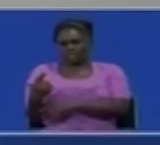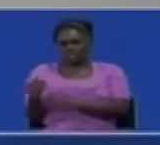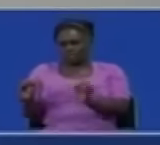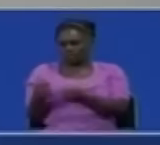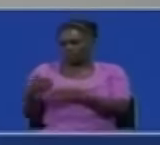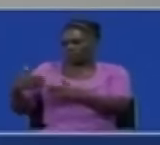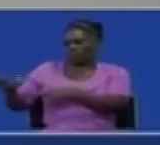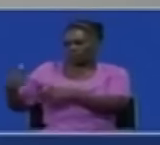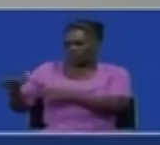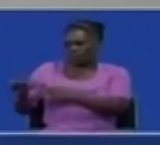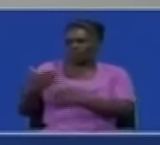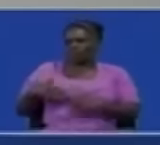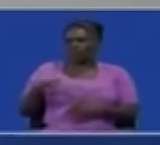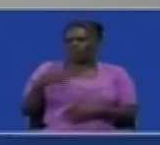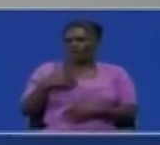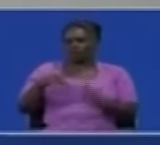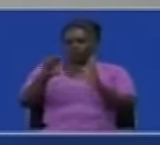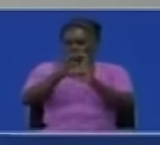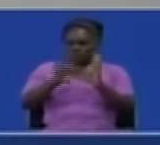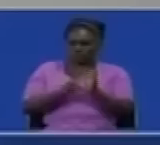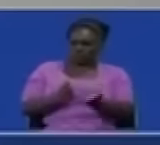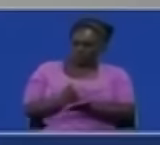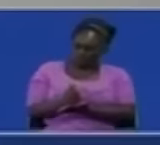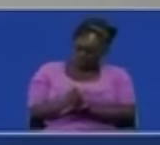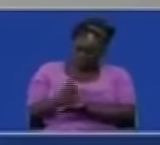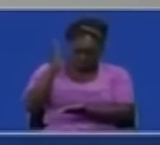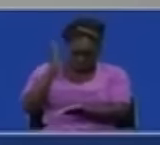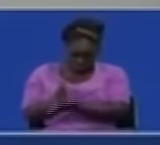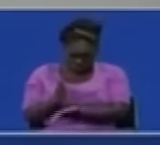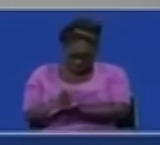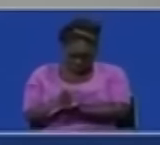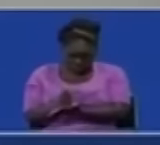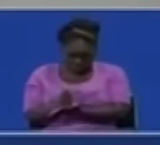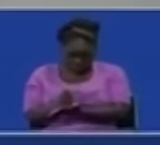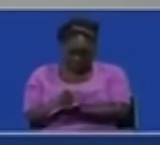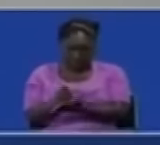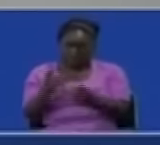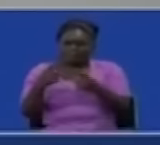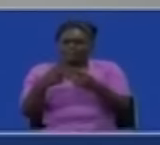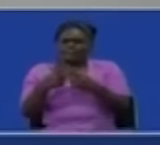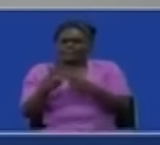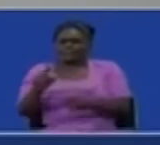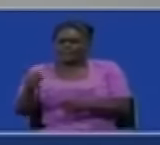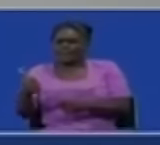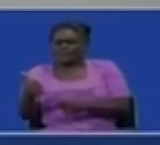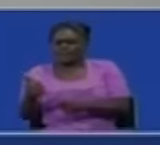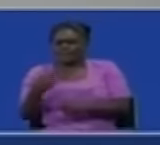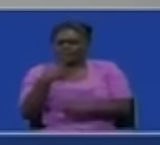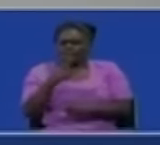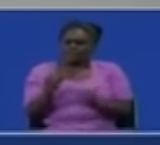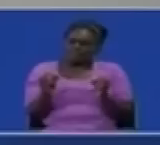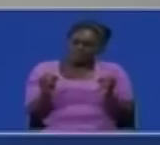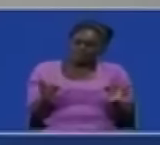send away the voter because they have a constitutional right. Absolutely. And that is true. Yeah. But there's the other argument that